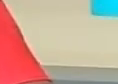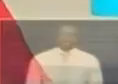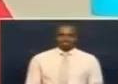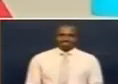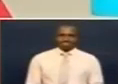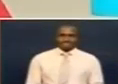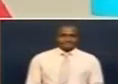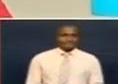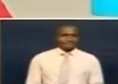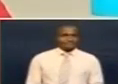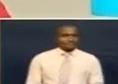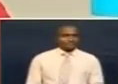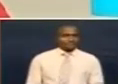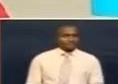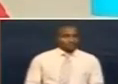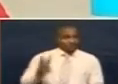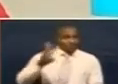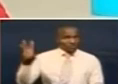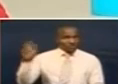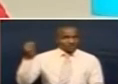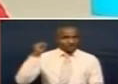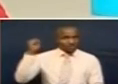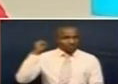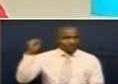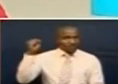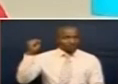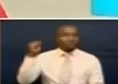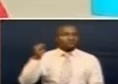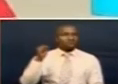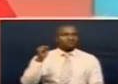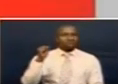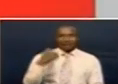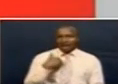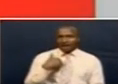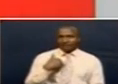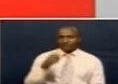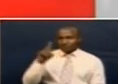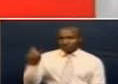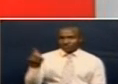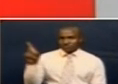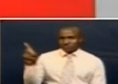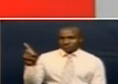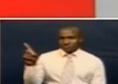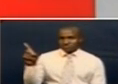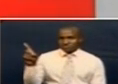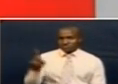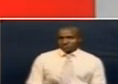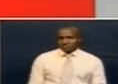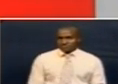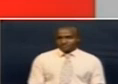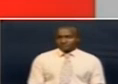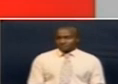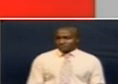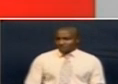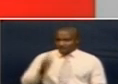On Monday's special tonight, we're looking at Western Kenya politics. We're just going to draw your attention real quick to a poll. The question we've been asking you is, Ababu Namwamba the